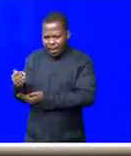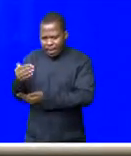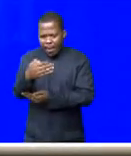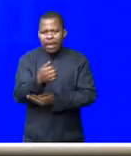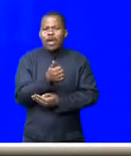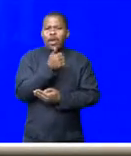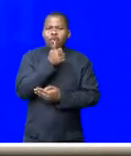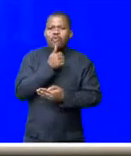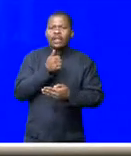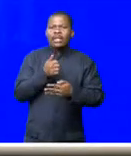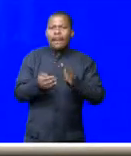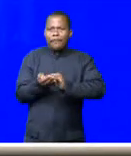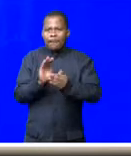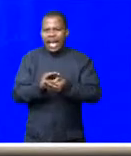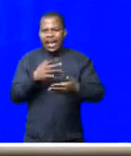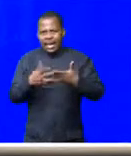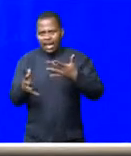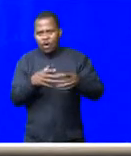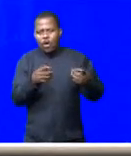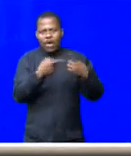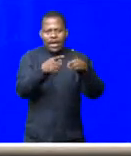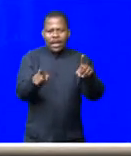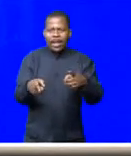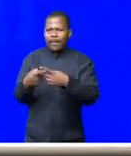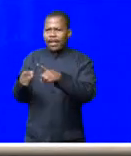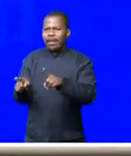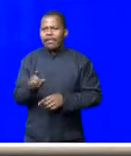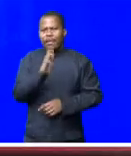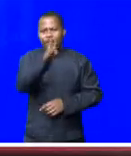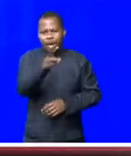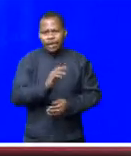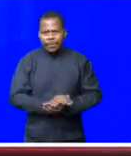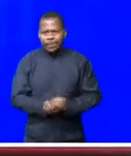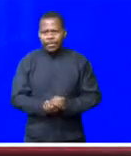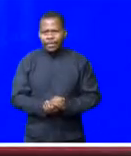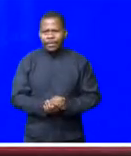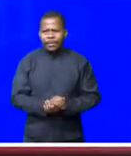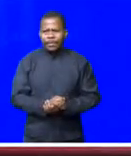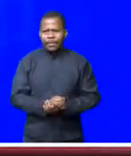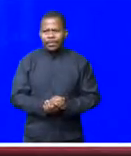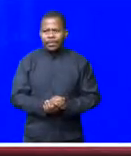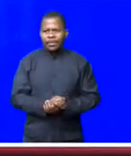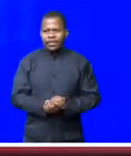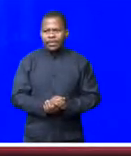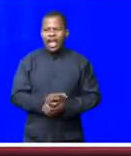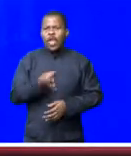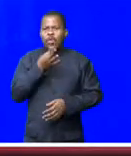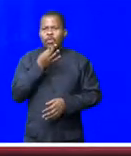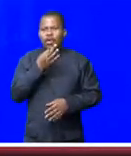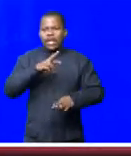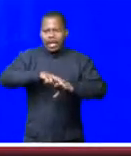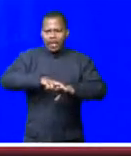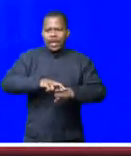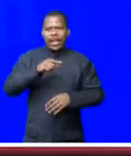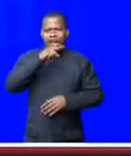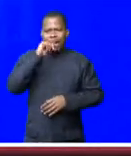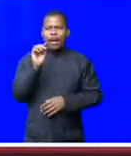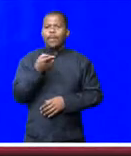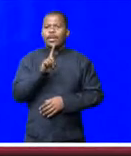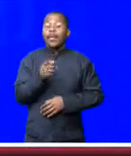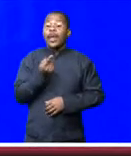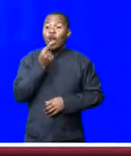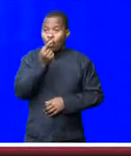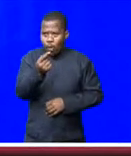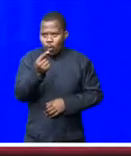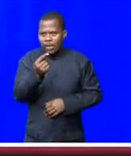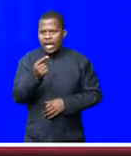reformed sesifuna kubafaka into the formal sector nabo. Nami Sodlamini lokhulumele insha kumatsapha uthi